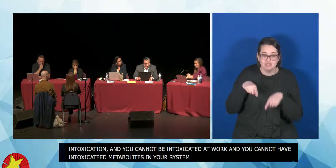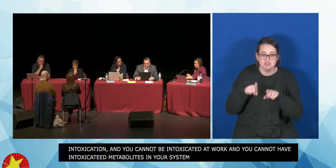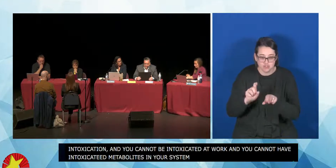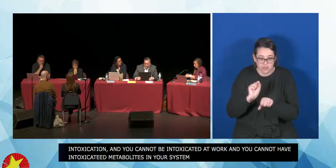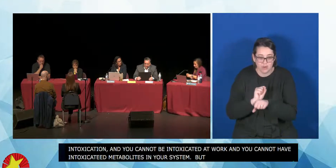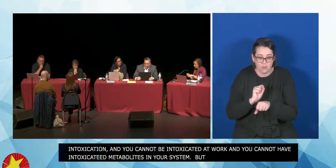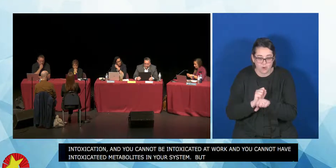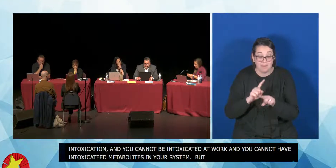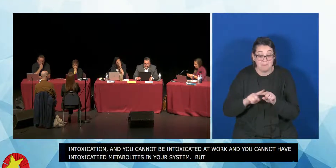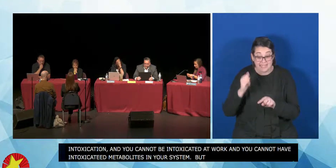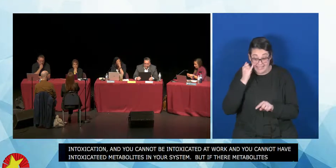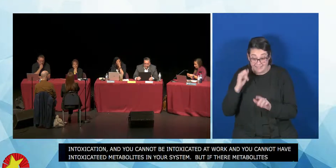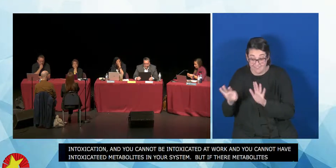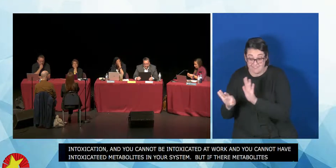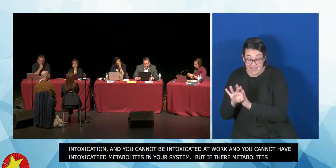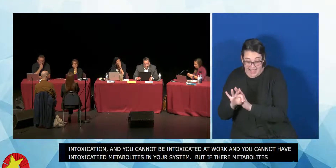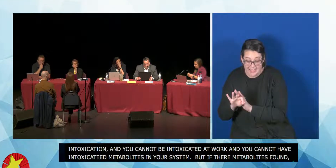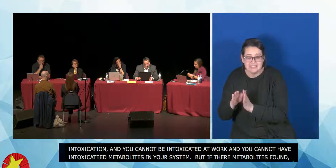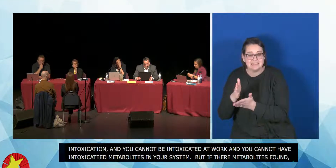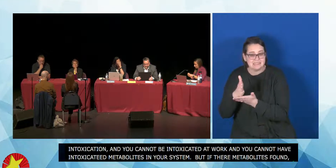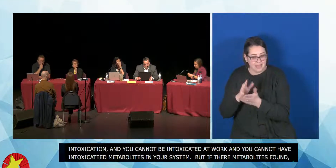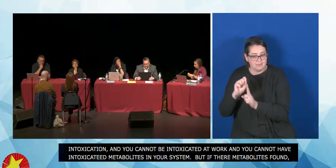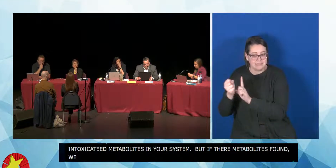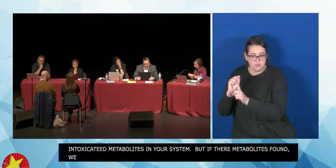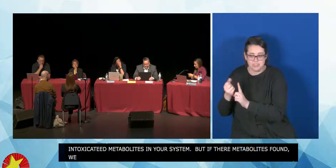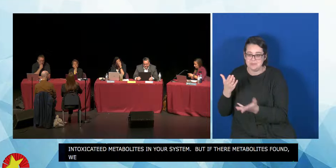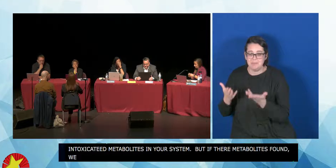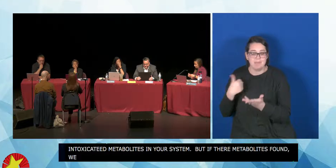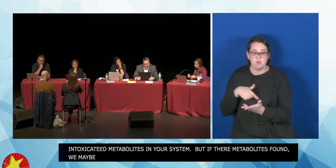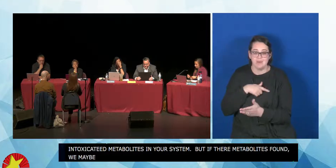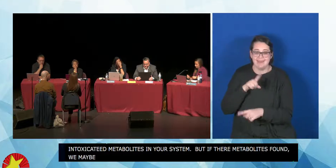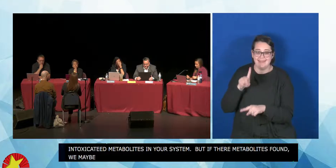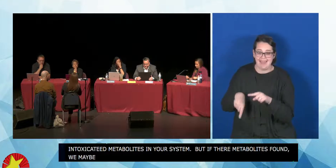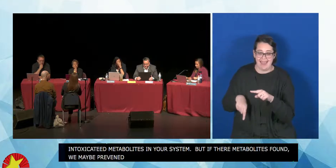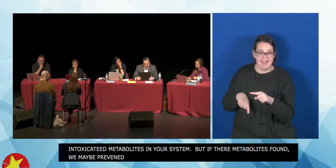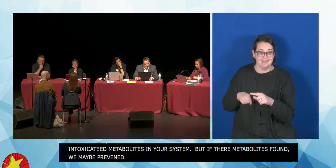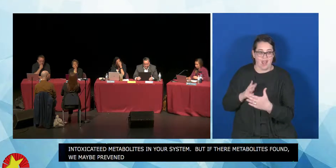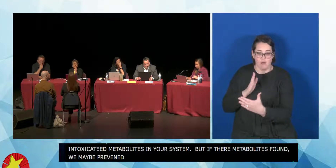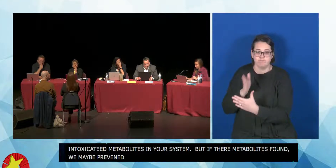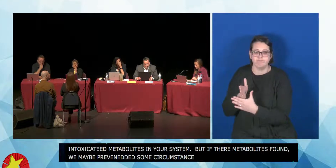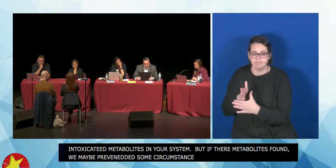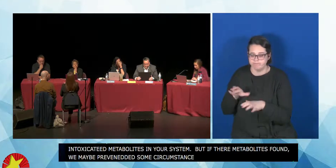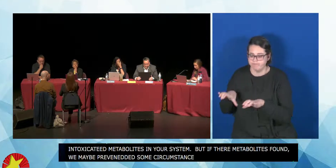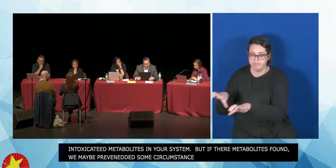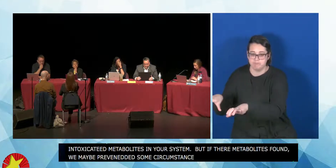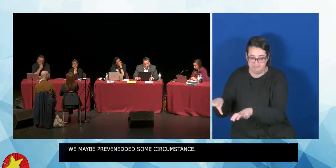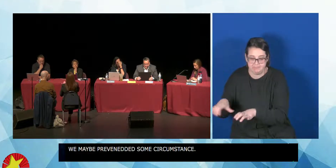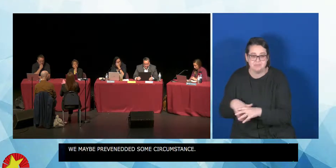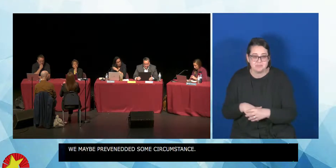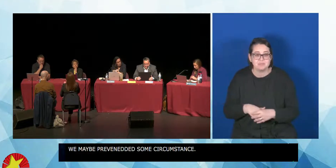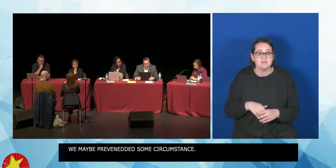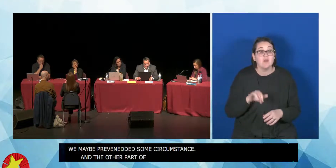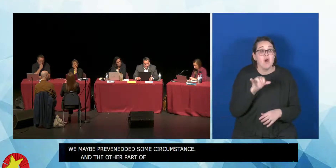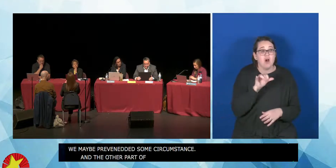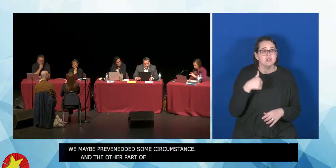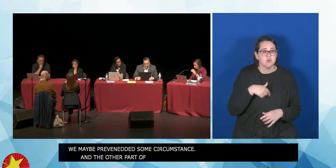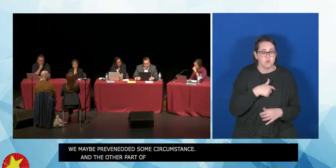we may be prevented in some circumstances from taking adverse action. The other part of it is we want to make sure that we're